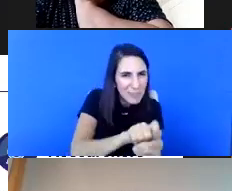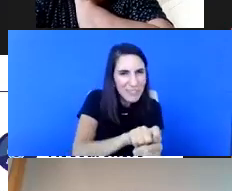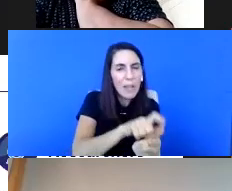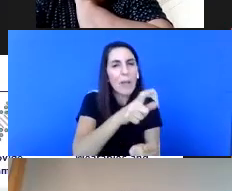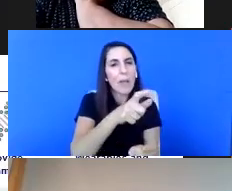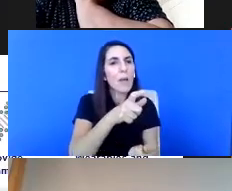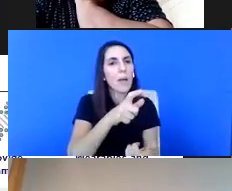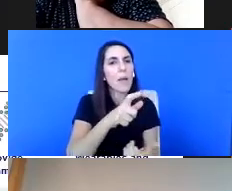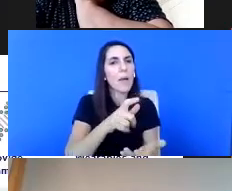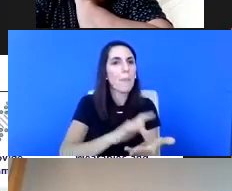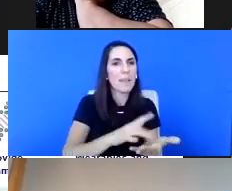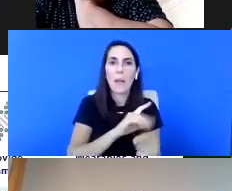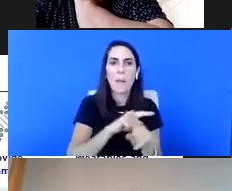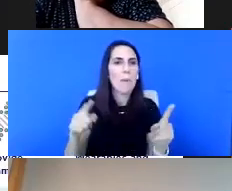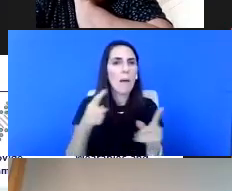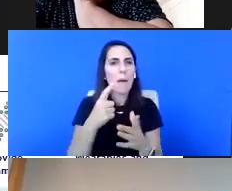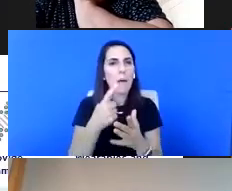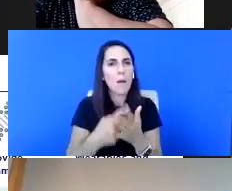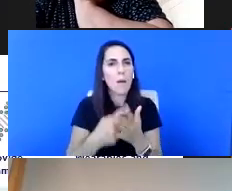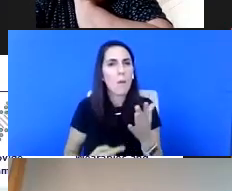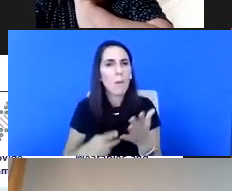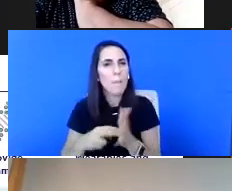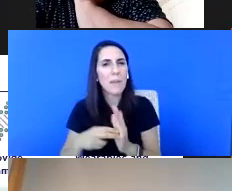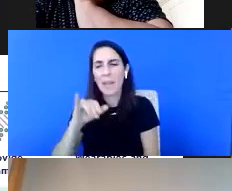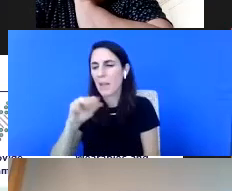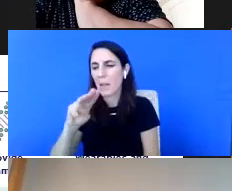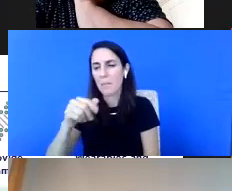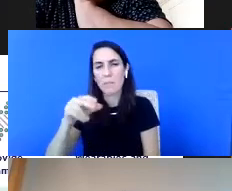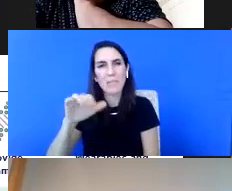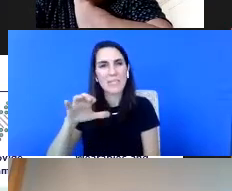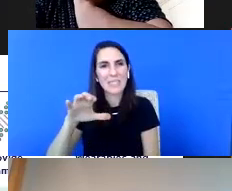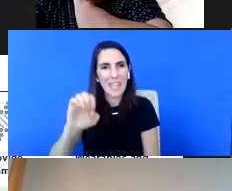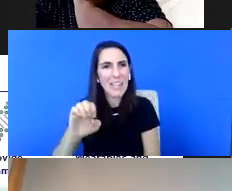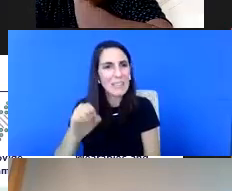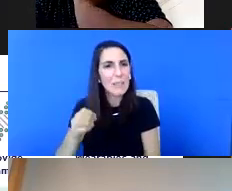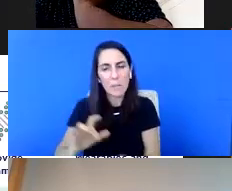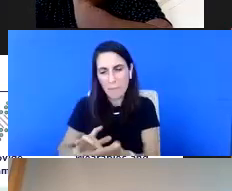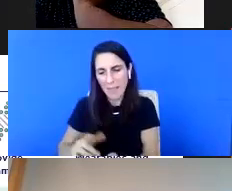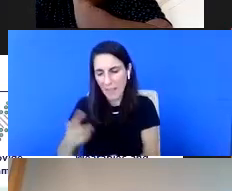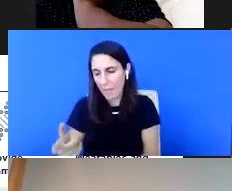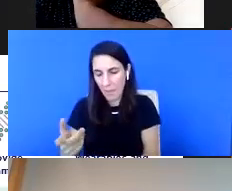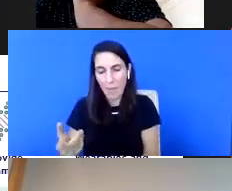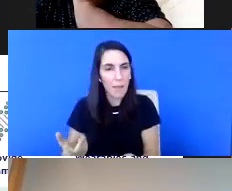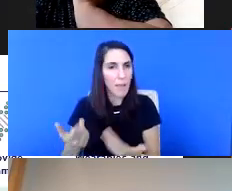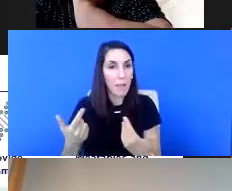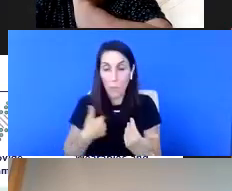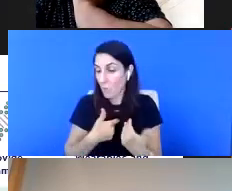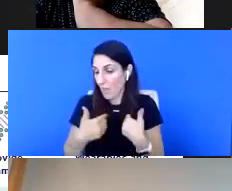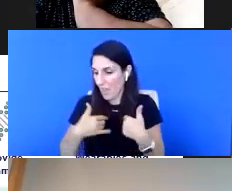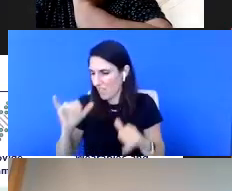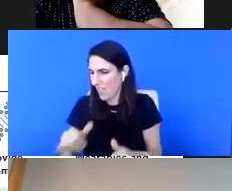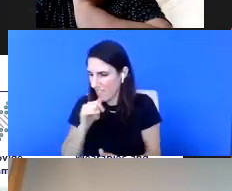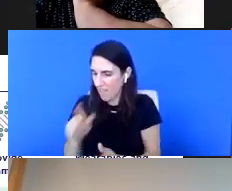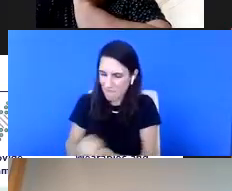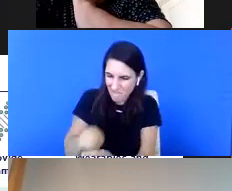about imprecise medicine. What's the cost of imprecise medicine, which is what we have in many instances today? Well,